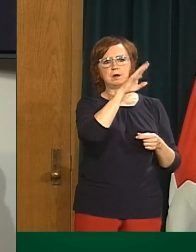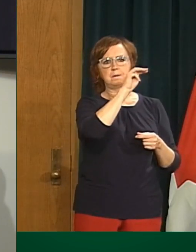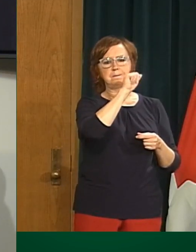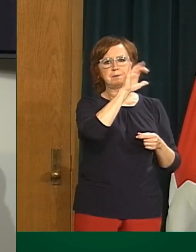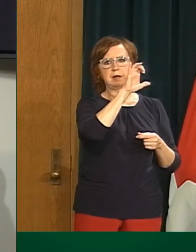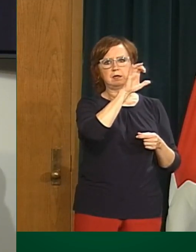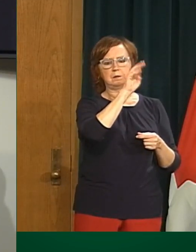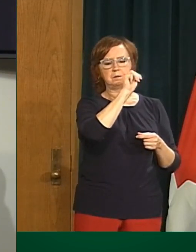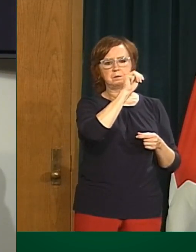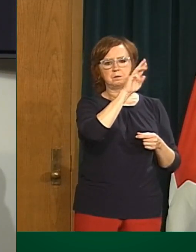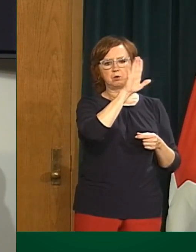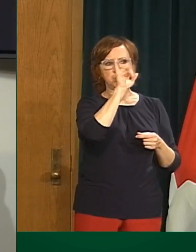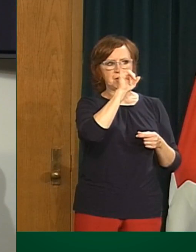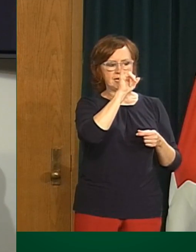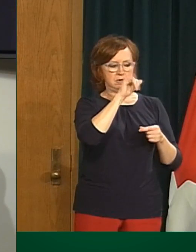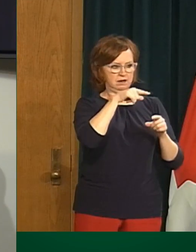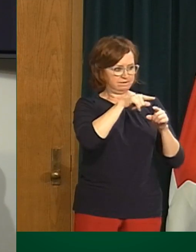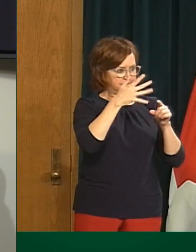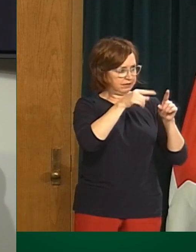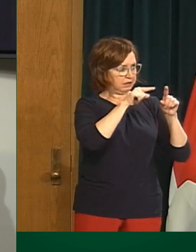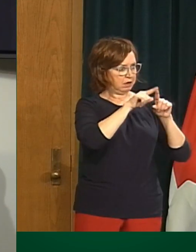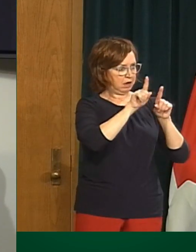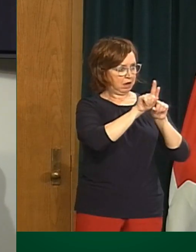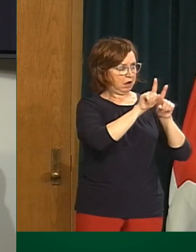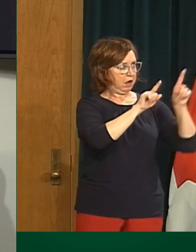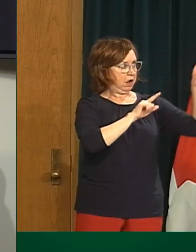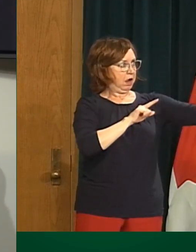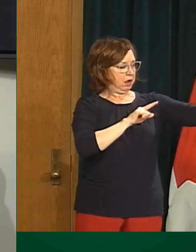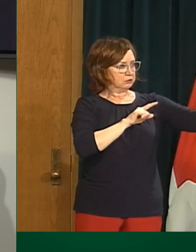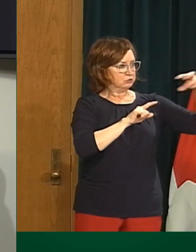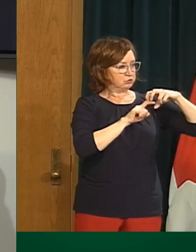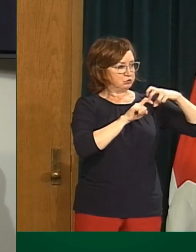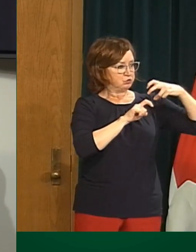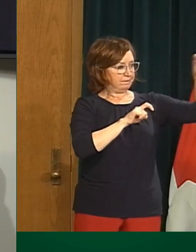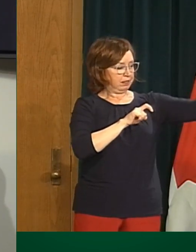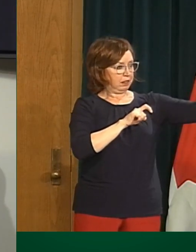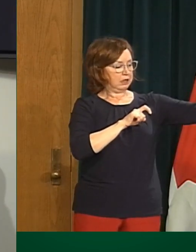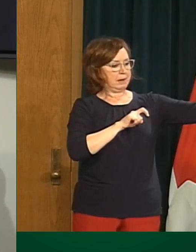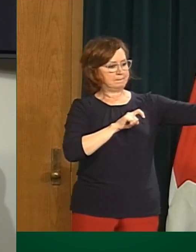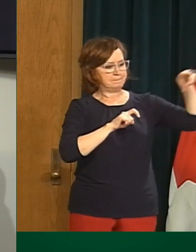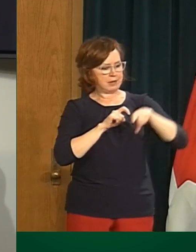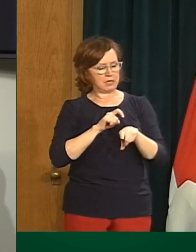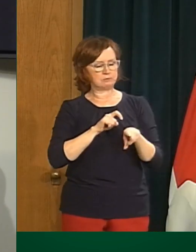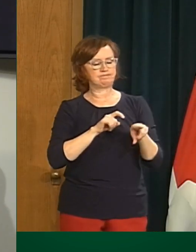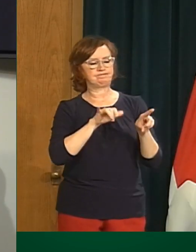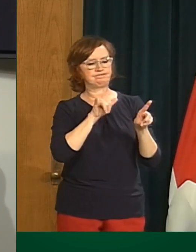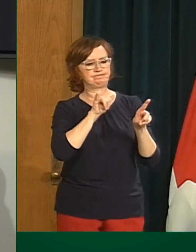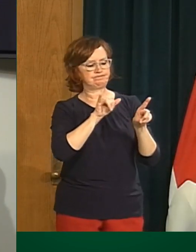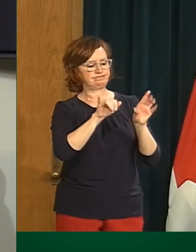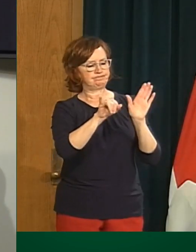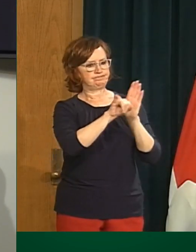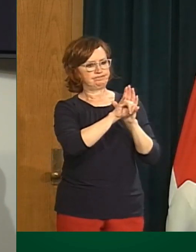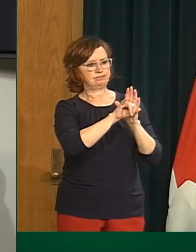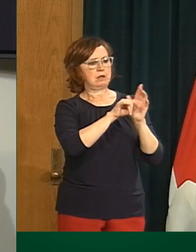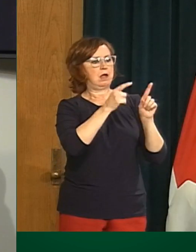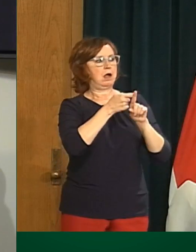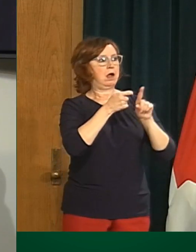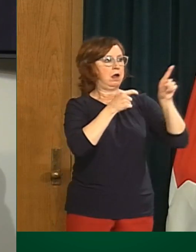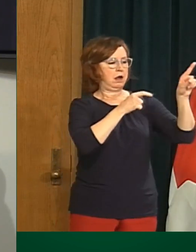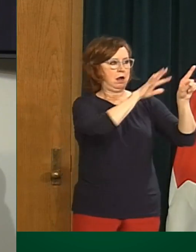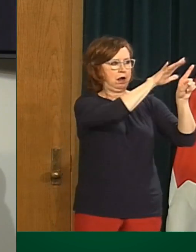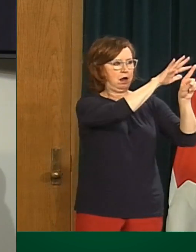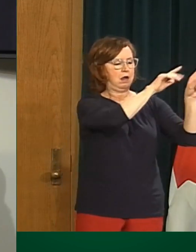tracing team has been on high alert to detect and test further contacts, establishing control measures in the